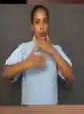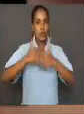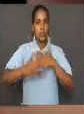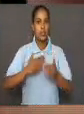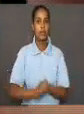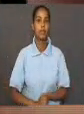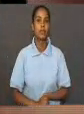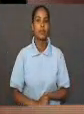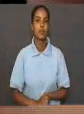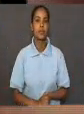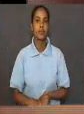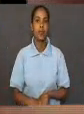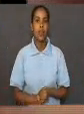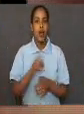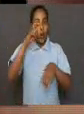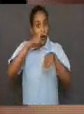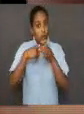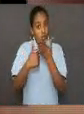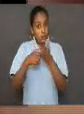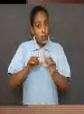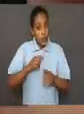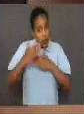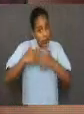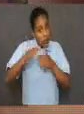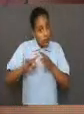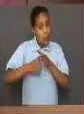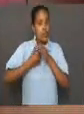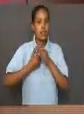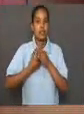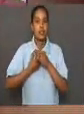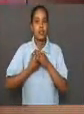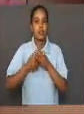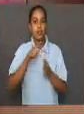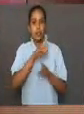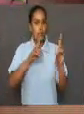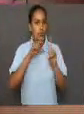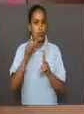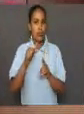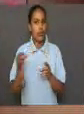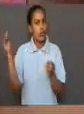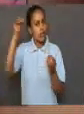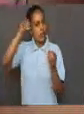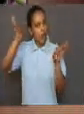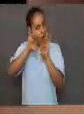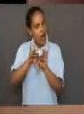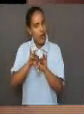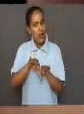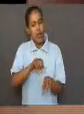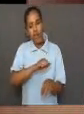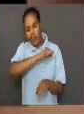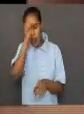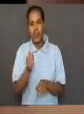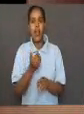processes. Once these processes begin, they do not require any